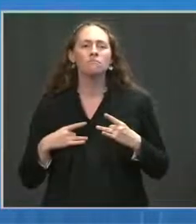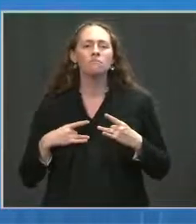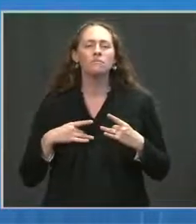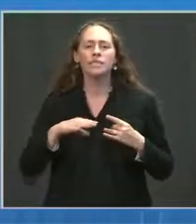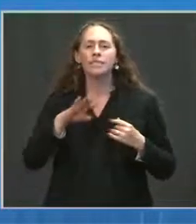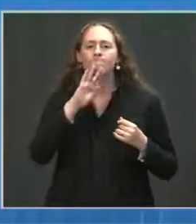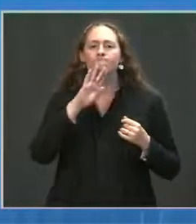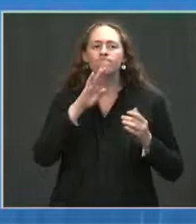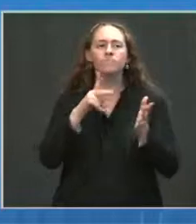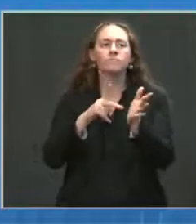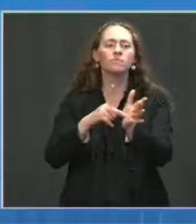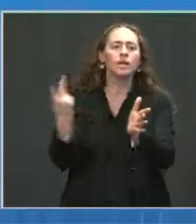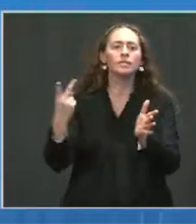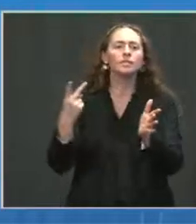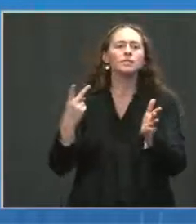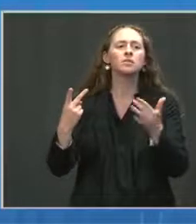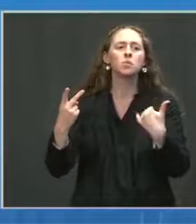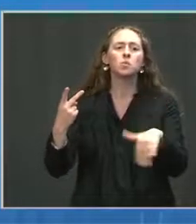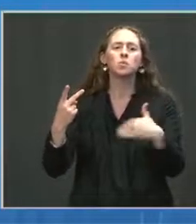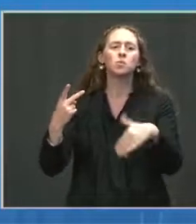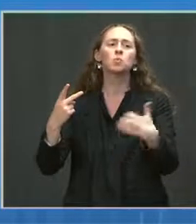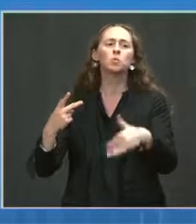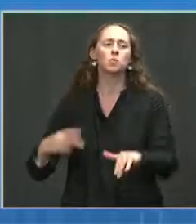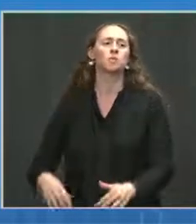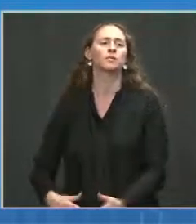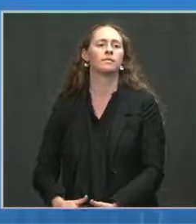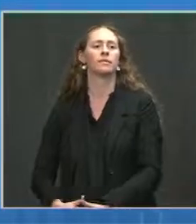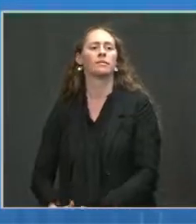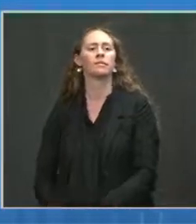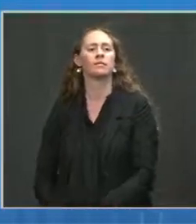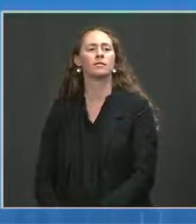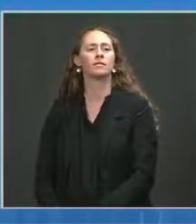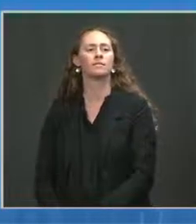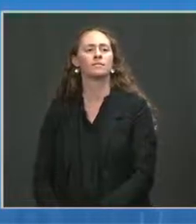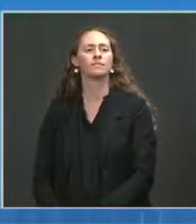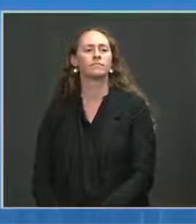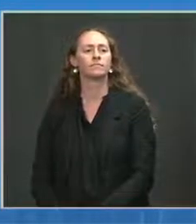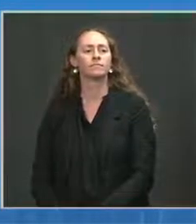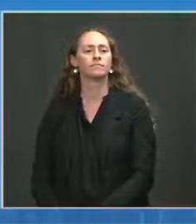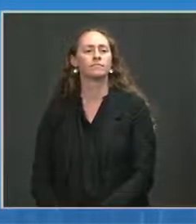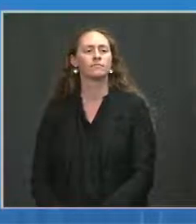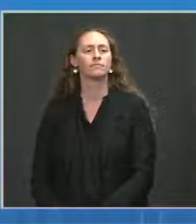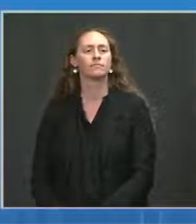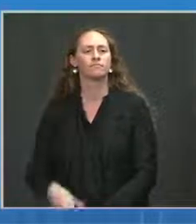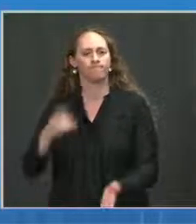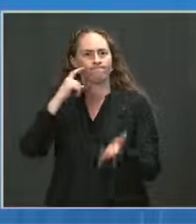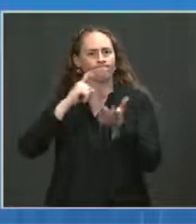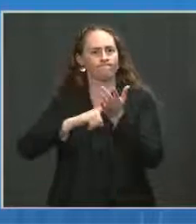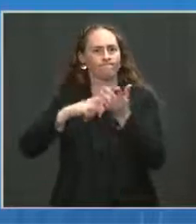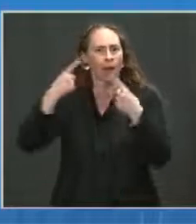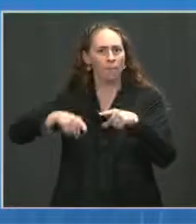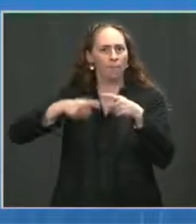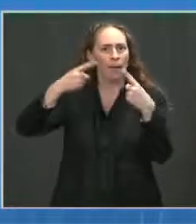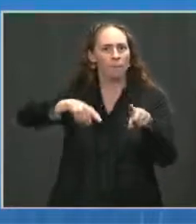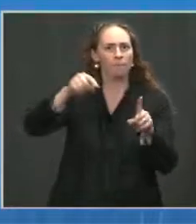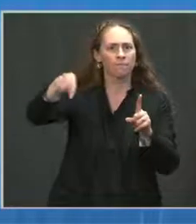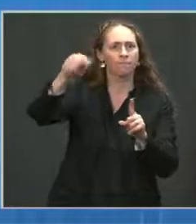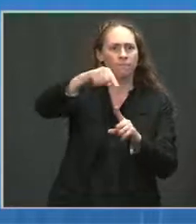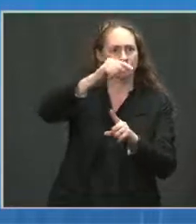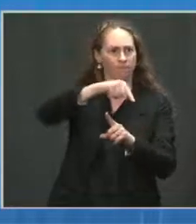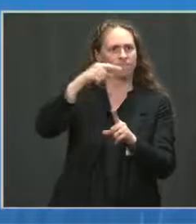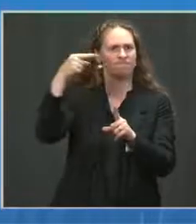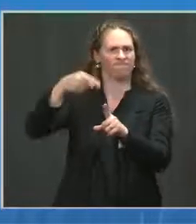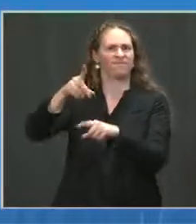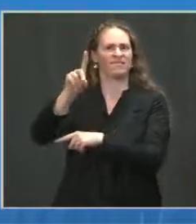much greater rate among individuals now than we did against the original alpha. So bottom line is, when you're dealing